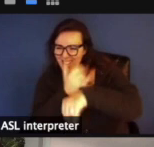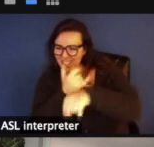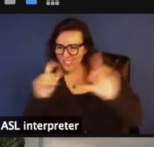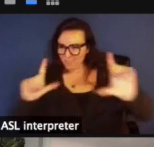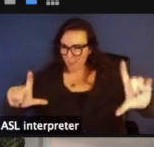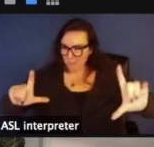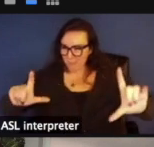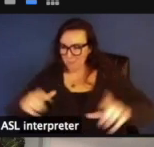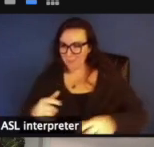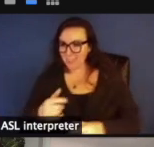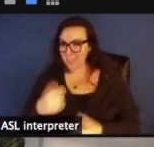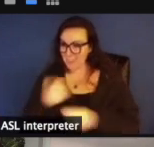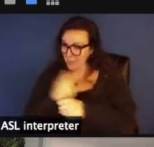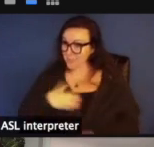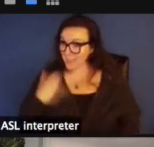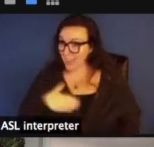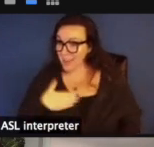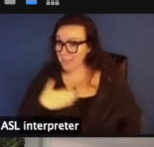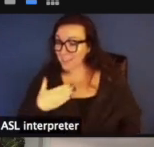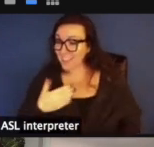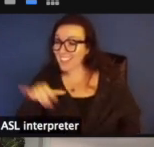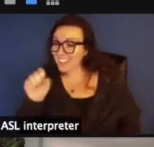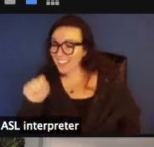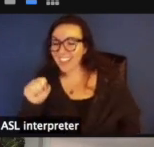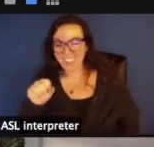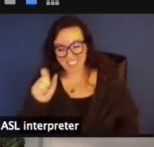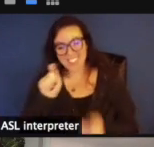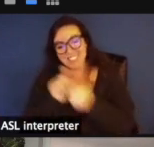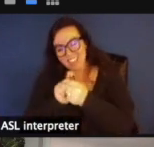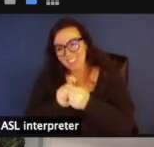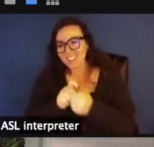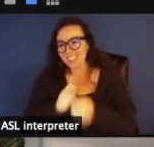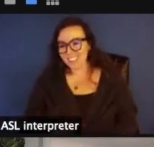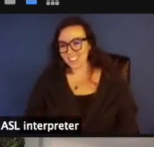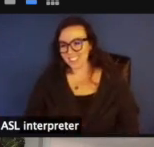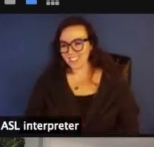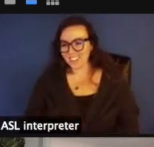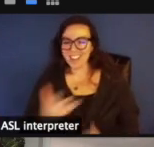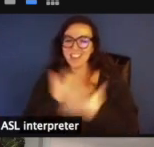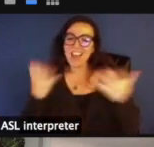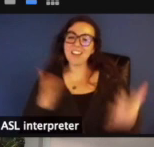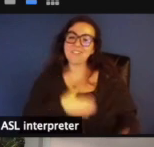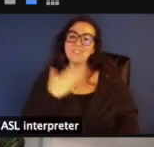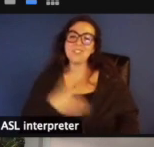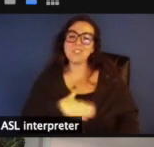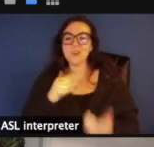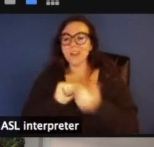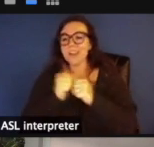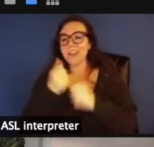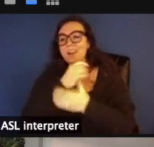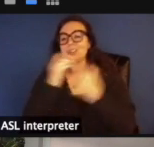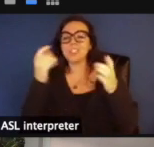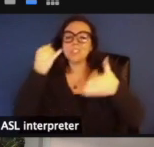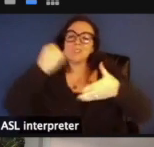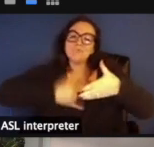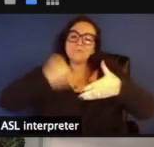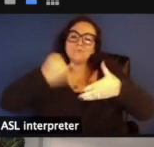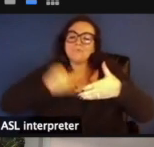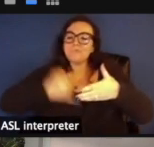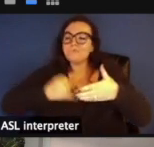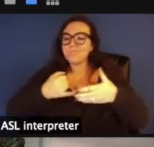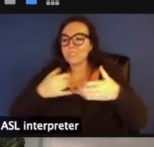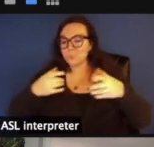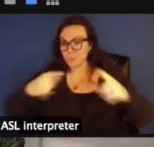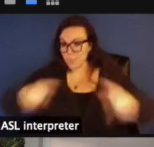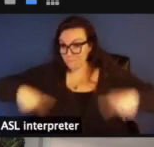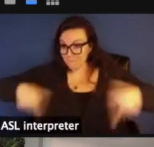Yeah. It makes me happy. Yeah, it makes you happy, exactly. I think there's just a lot of joy kind of in the way he did this. Yeah. And it also